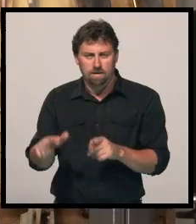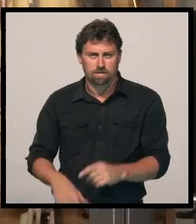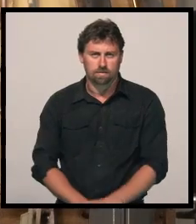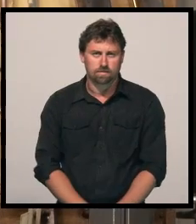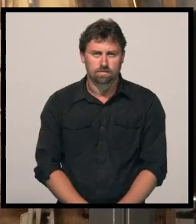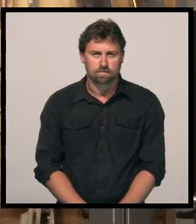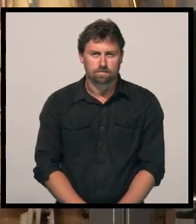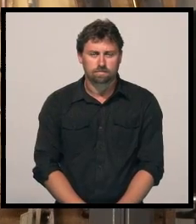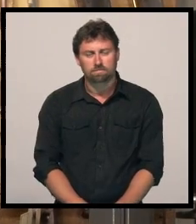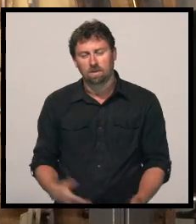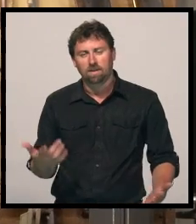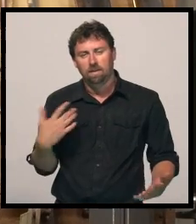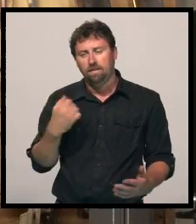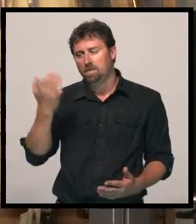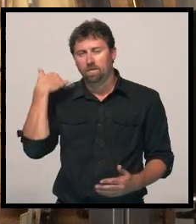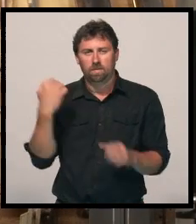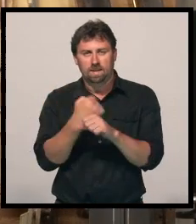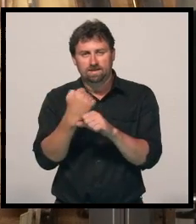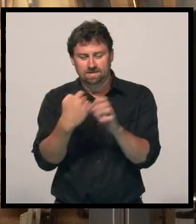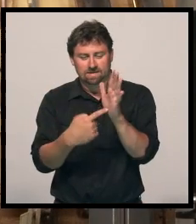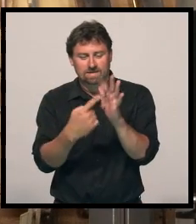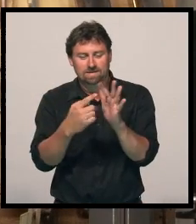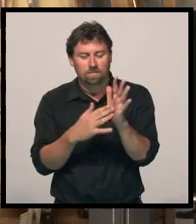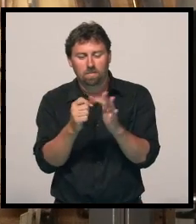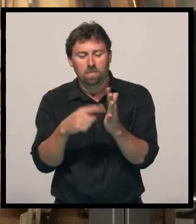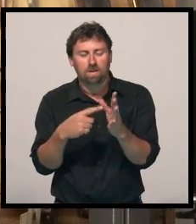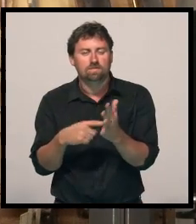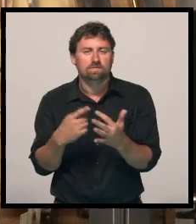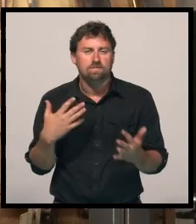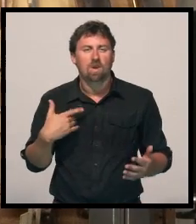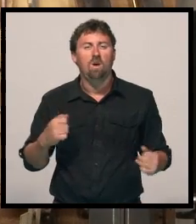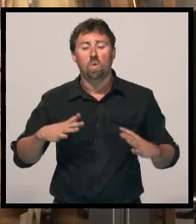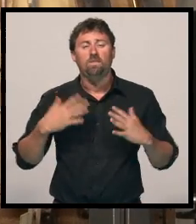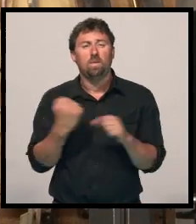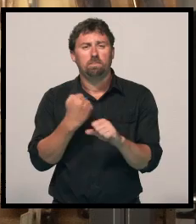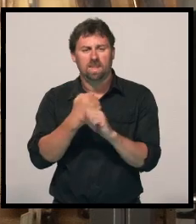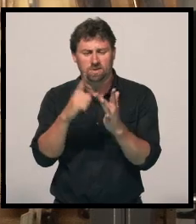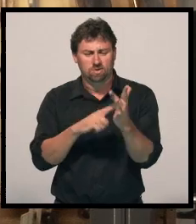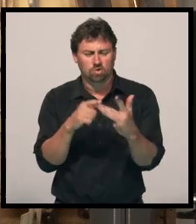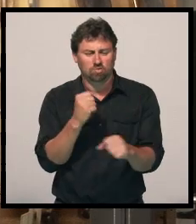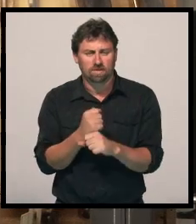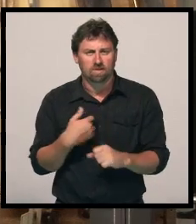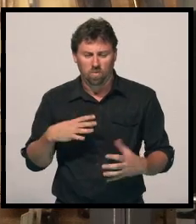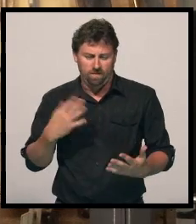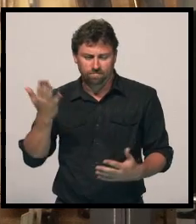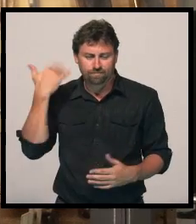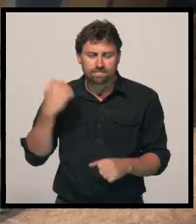because I've got a template for this, I've actually got these jigs that I've made up.